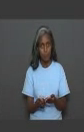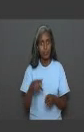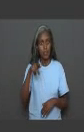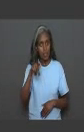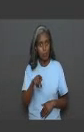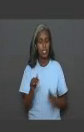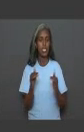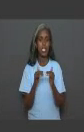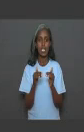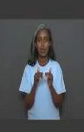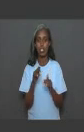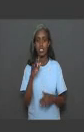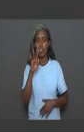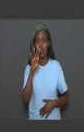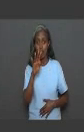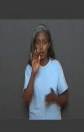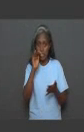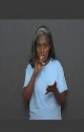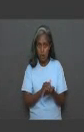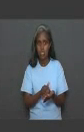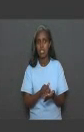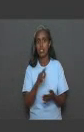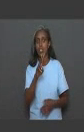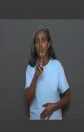Therefore, P equals